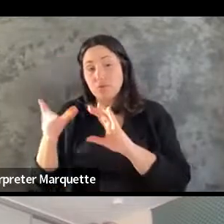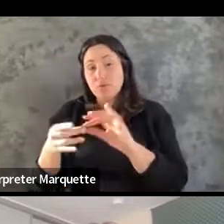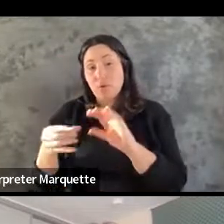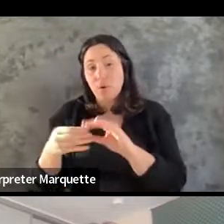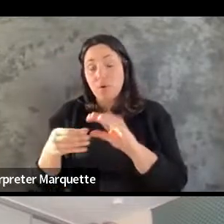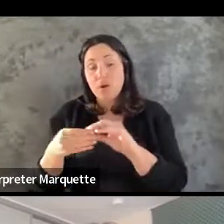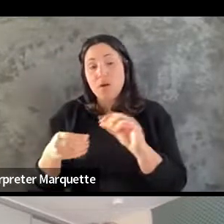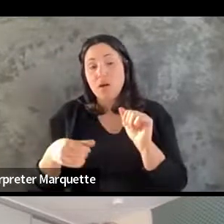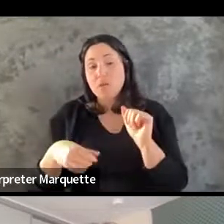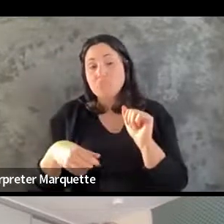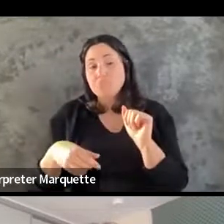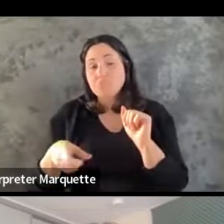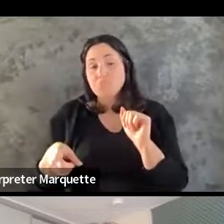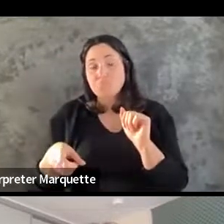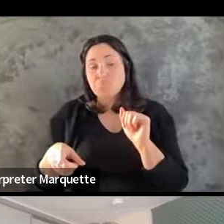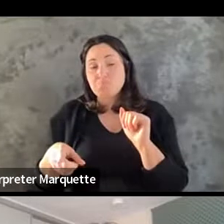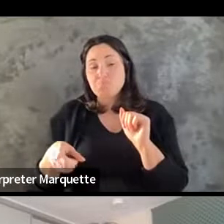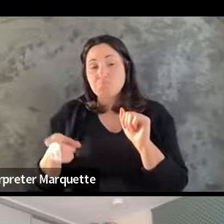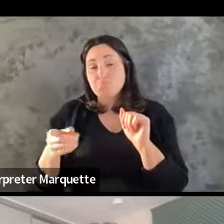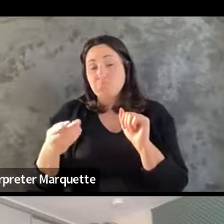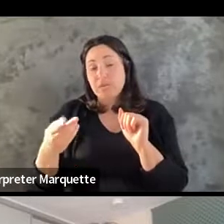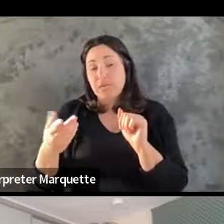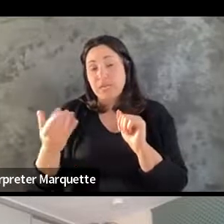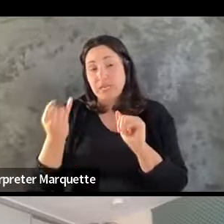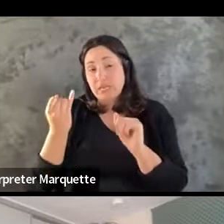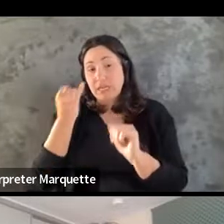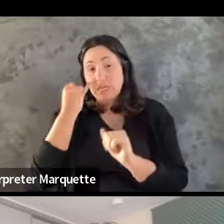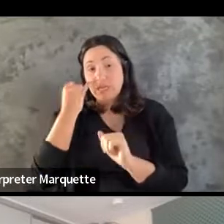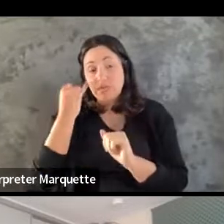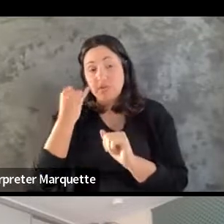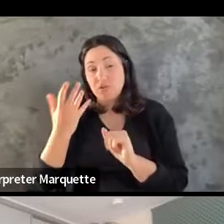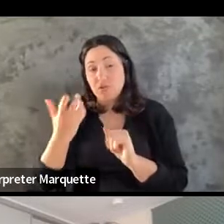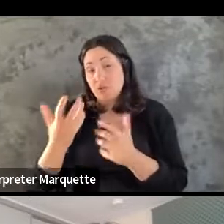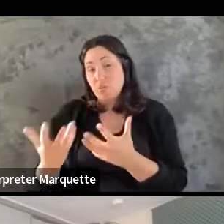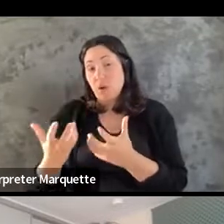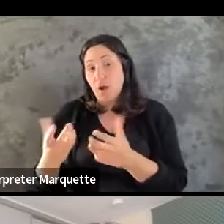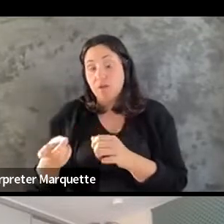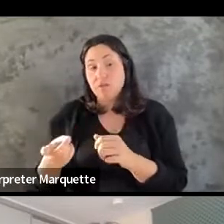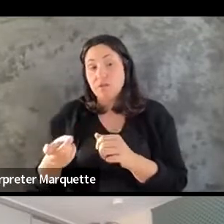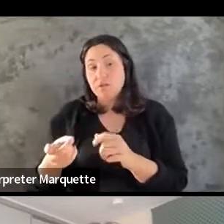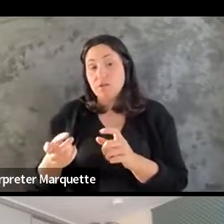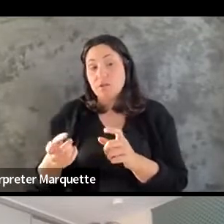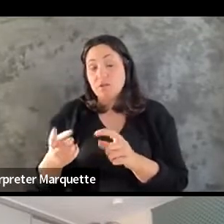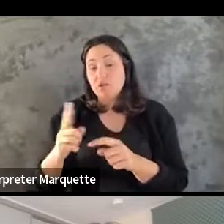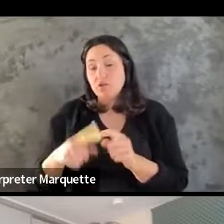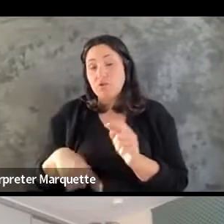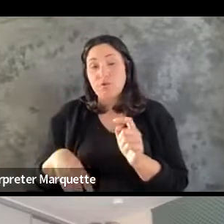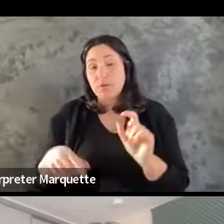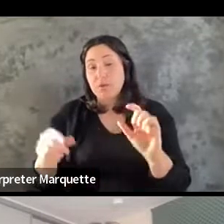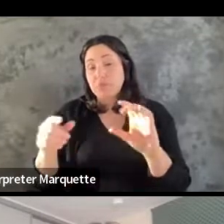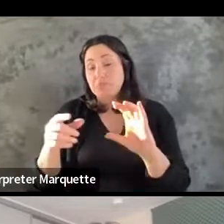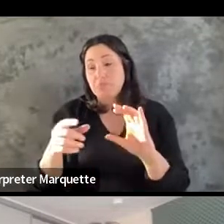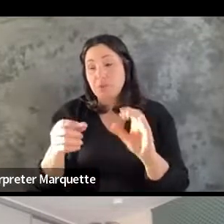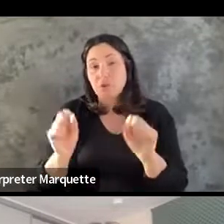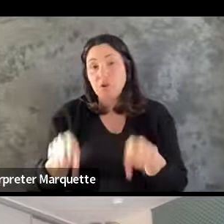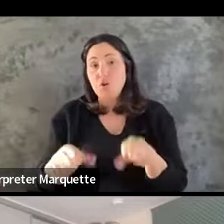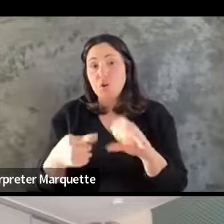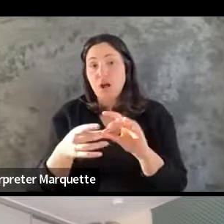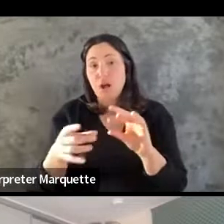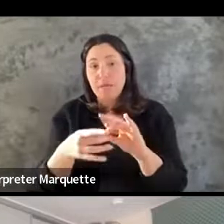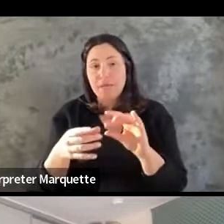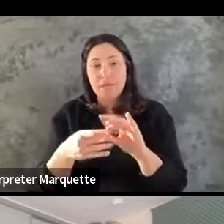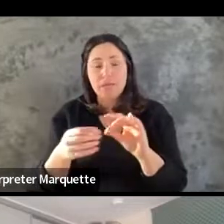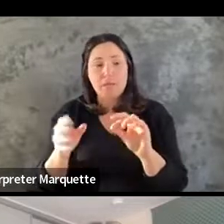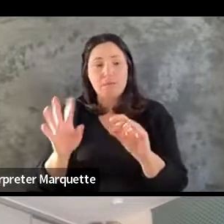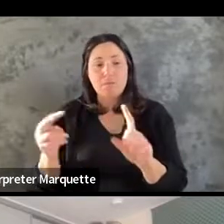I don't see why she wouldn't, if she so wishes, why she couldn't weigh in on providing a